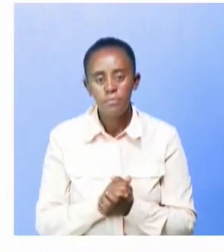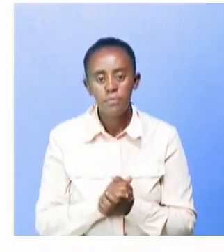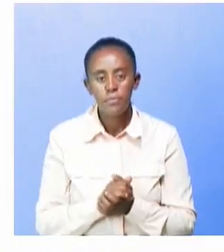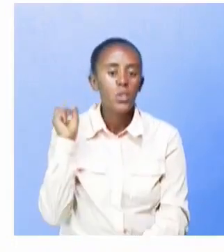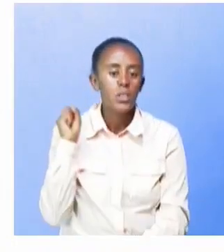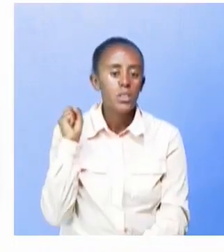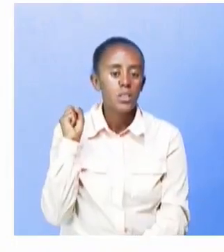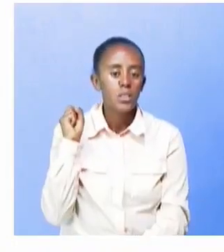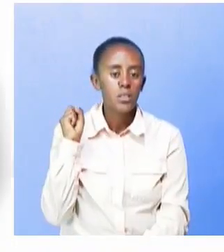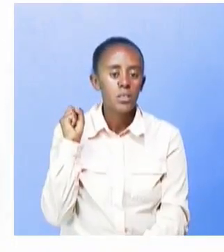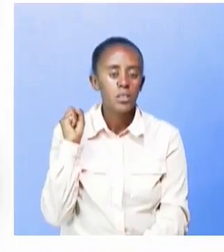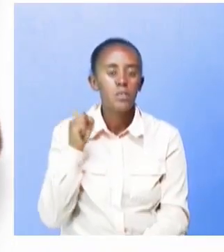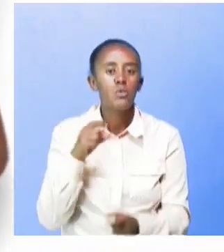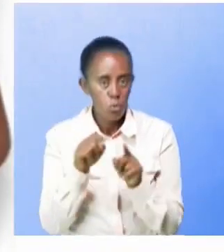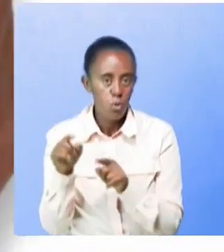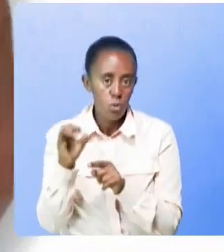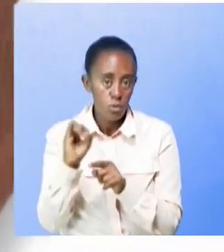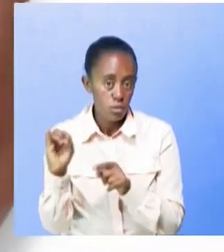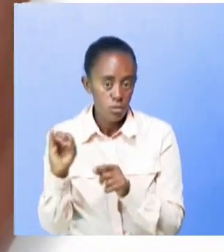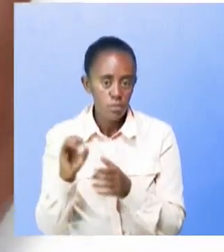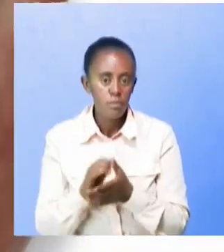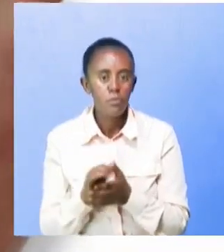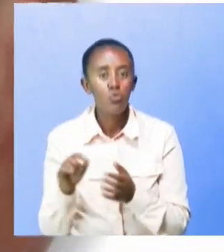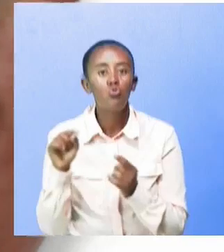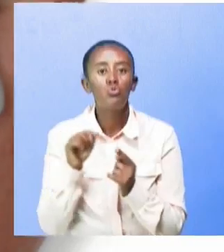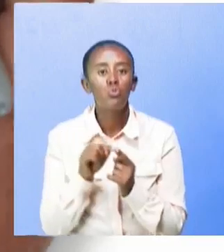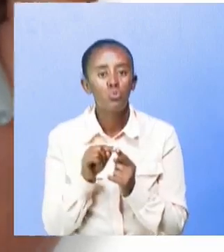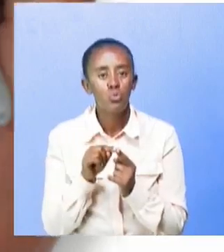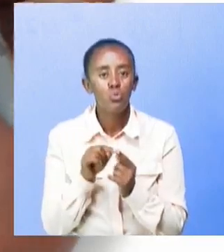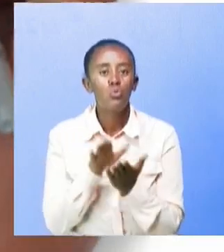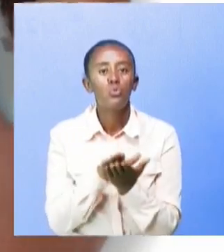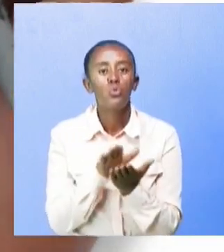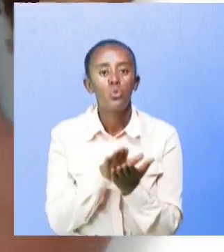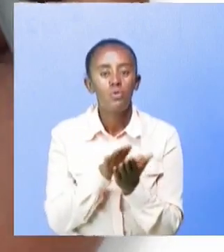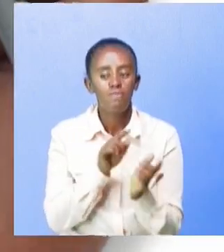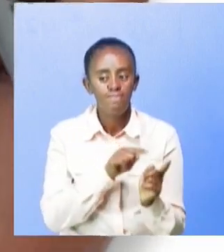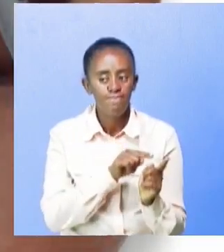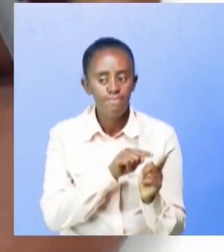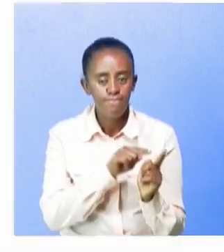was going to school.